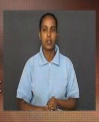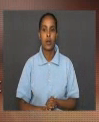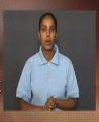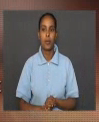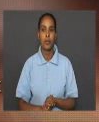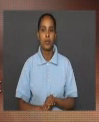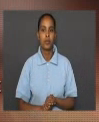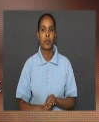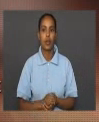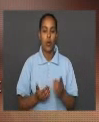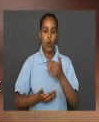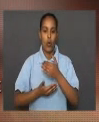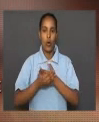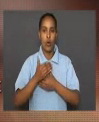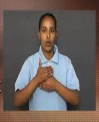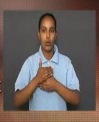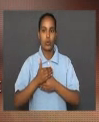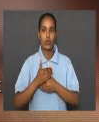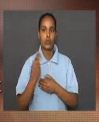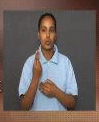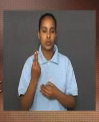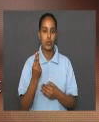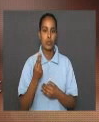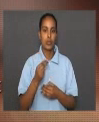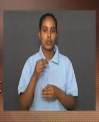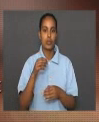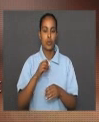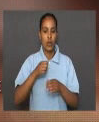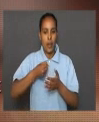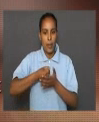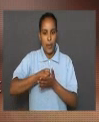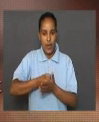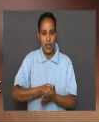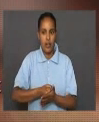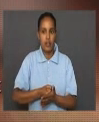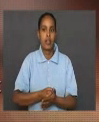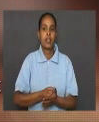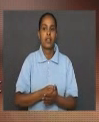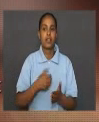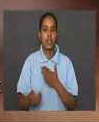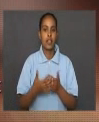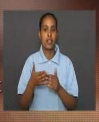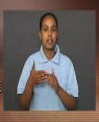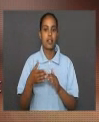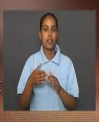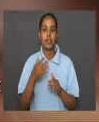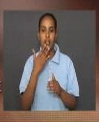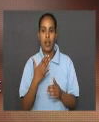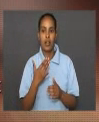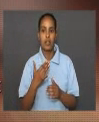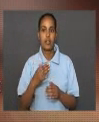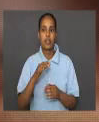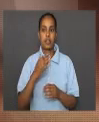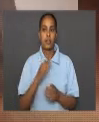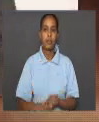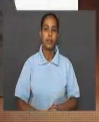Blending it with cotton yields fabrics that are durable, easily dyed, and wrinkle